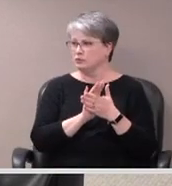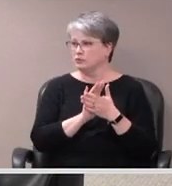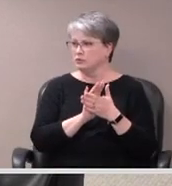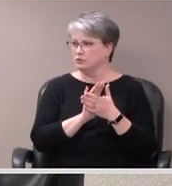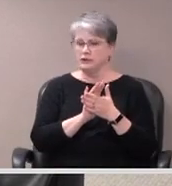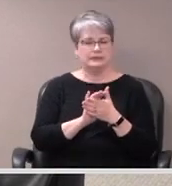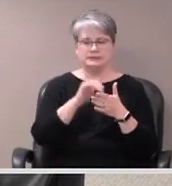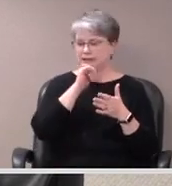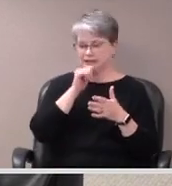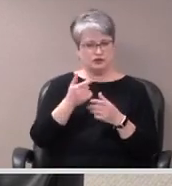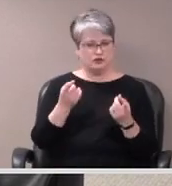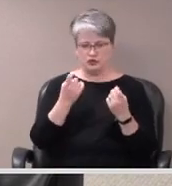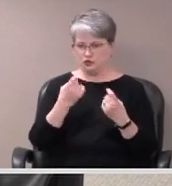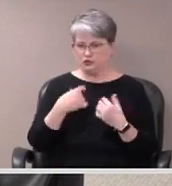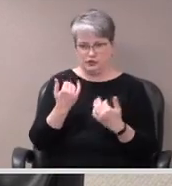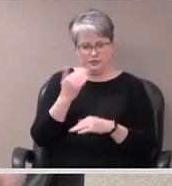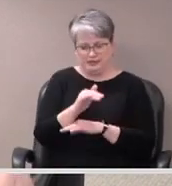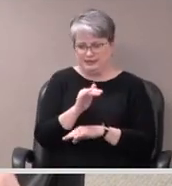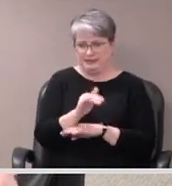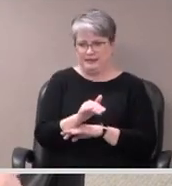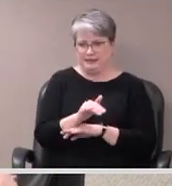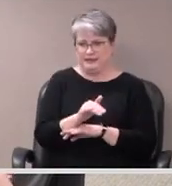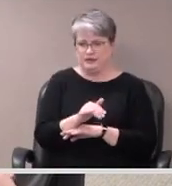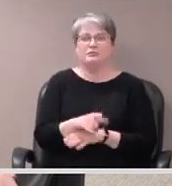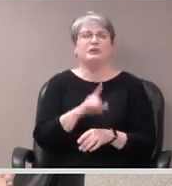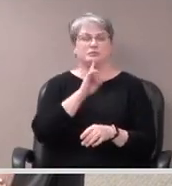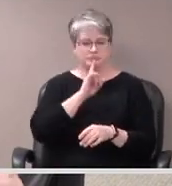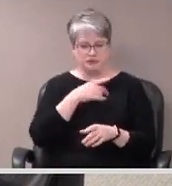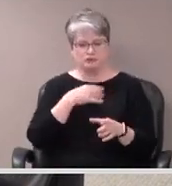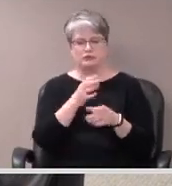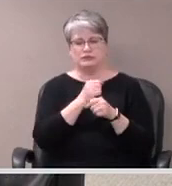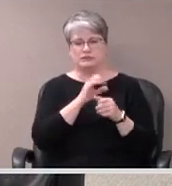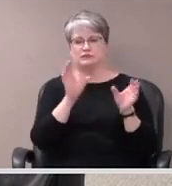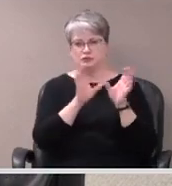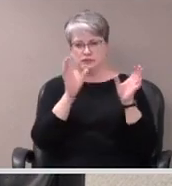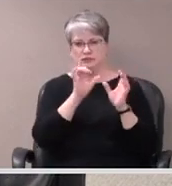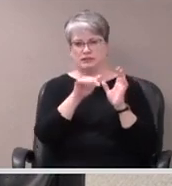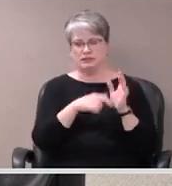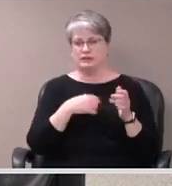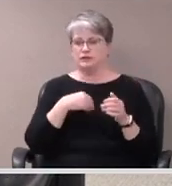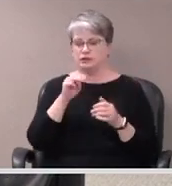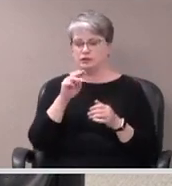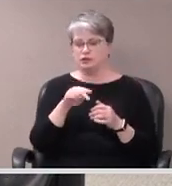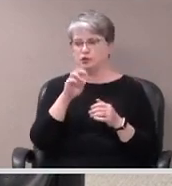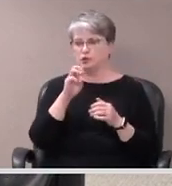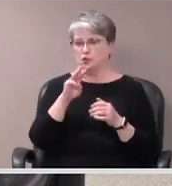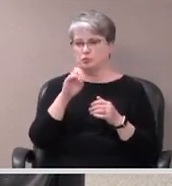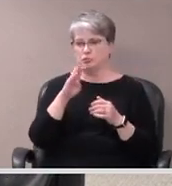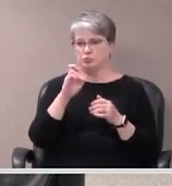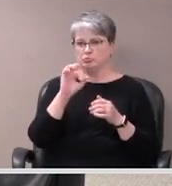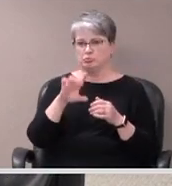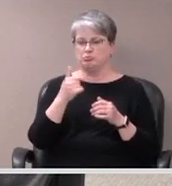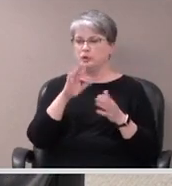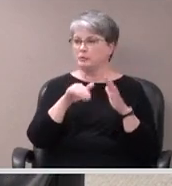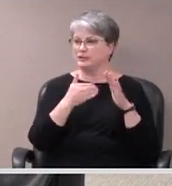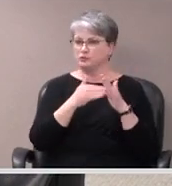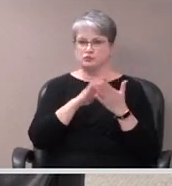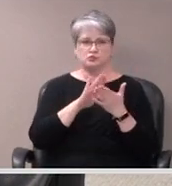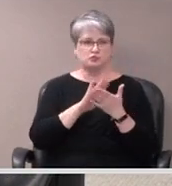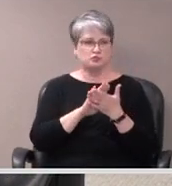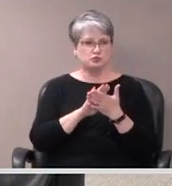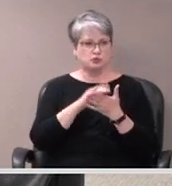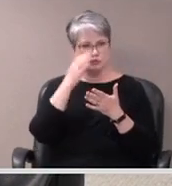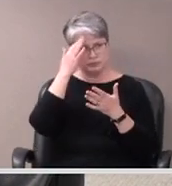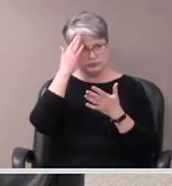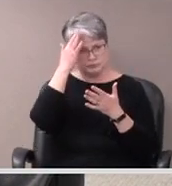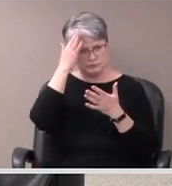she was not able to make it so we'll make sure she gets her certificate as well. Newburgh Middle School teacher Cassandra Shoemaker.